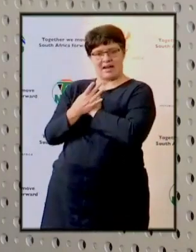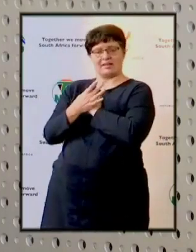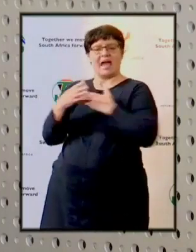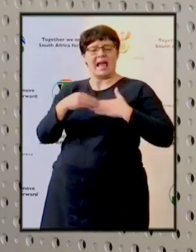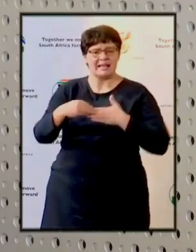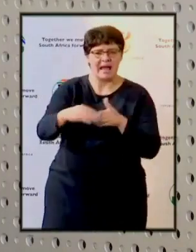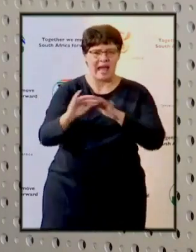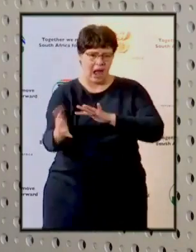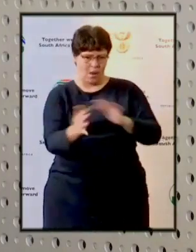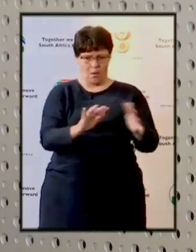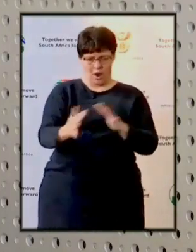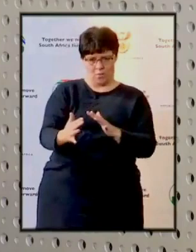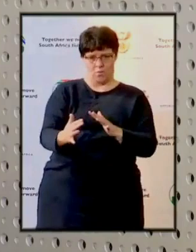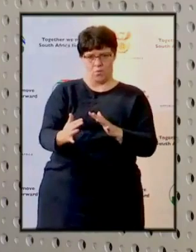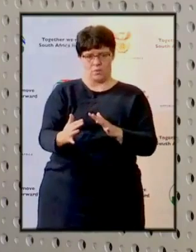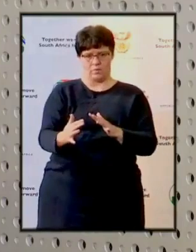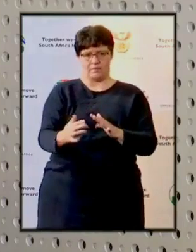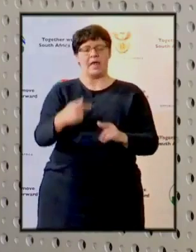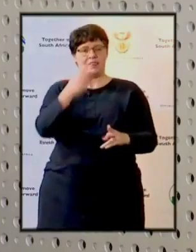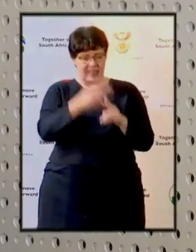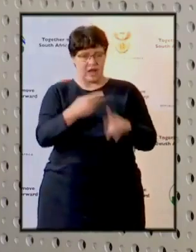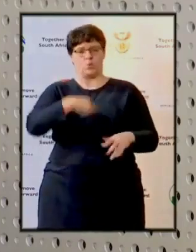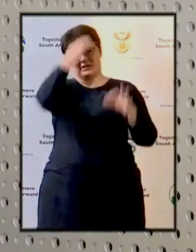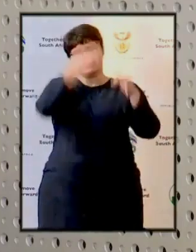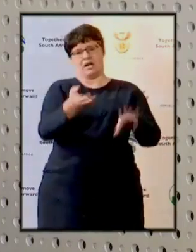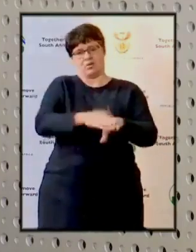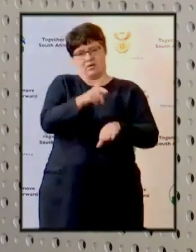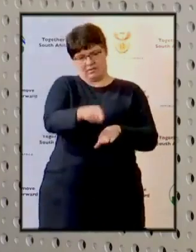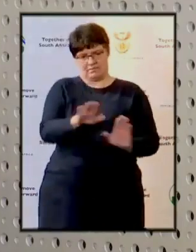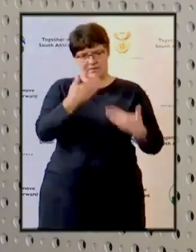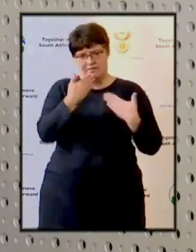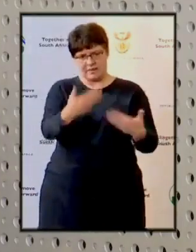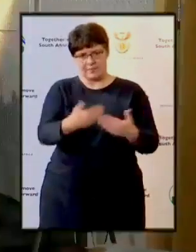us the information on which the key decisions are made. Thank you.